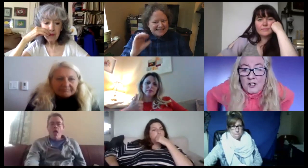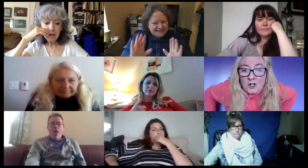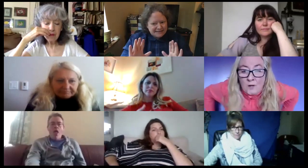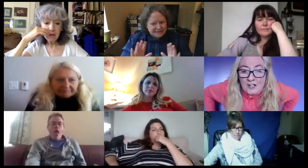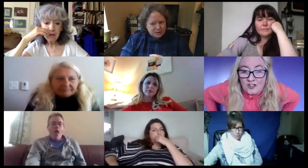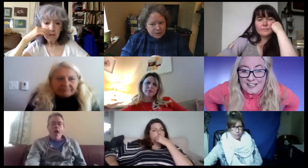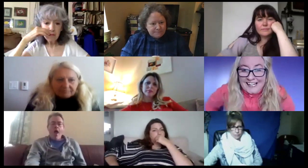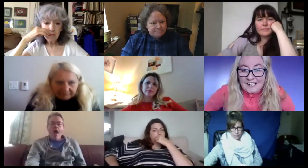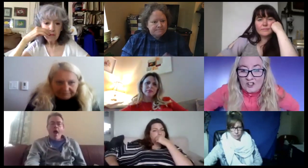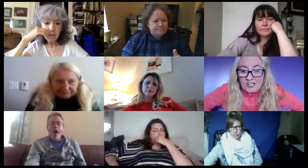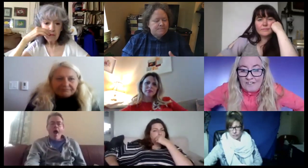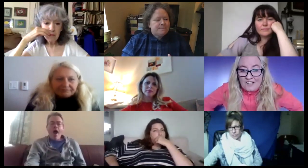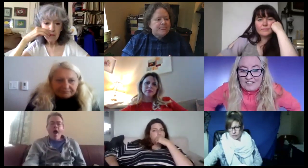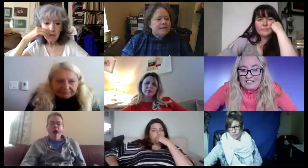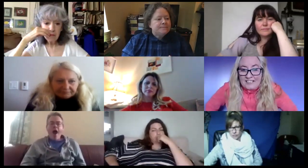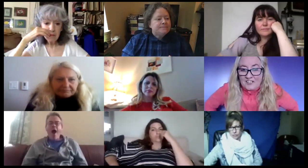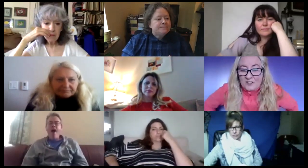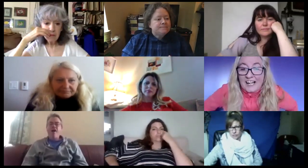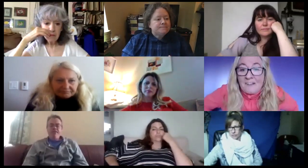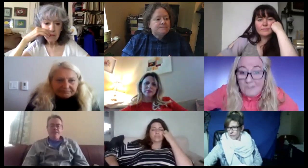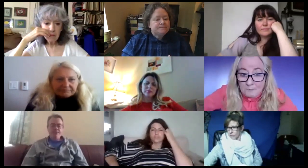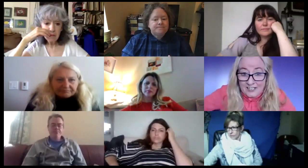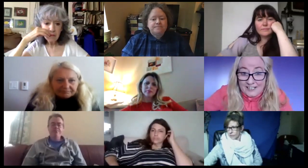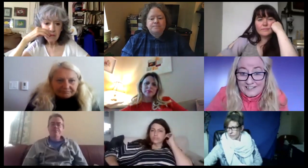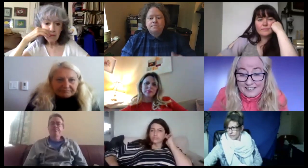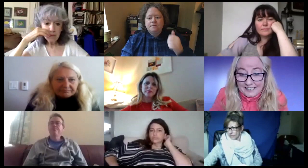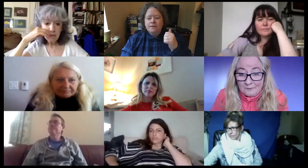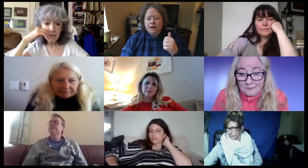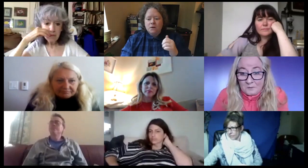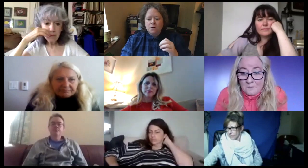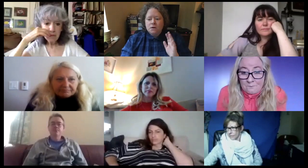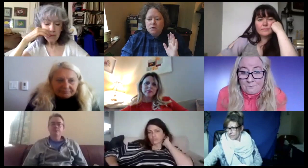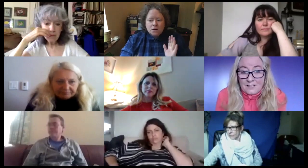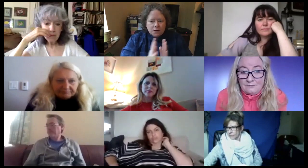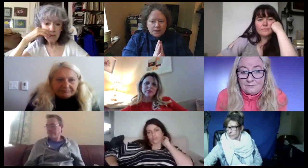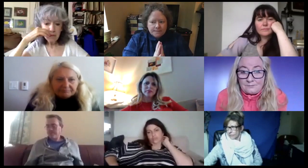do your question in the chat facility so that everybody can see.